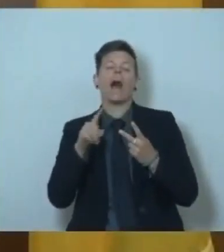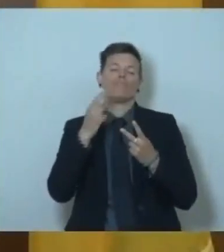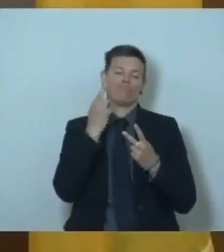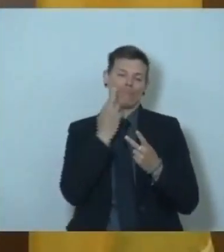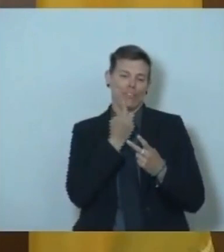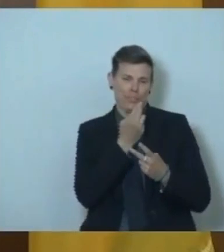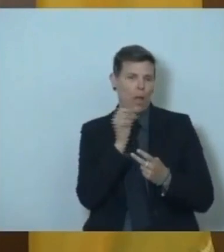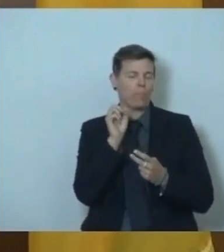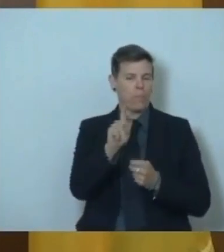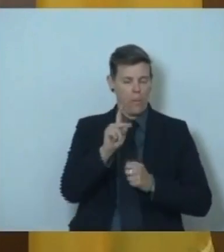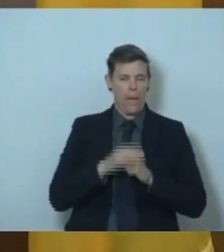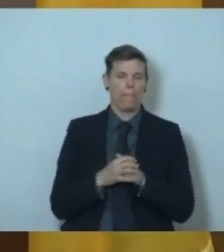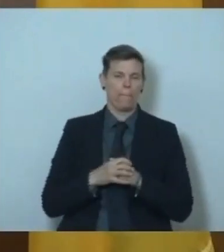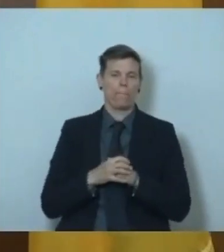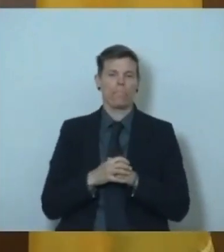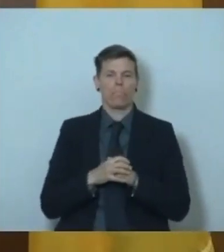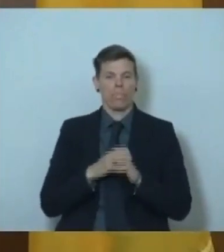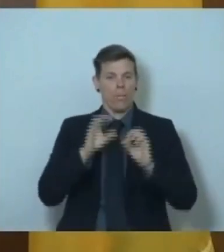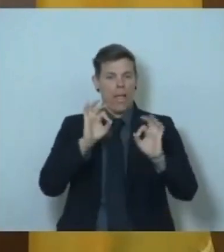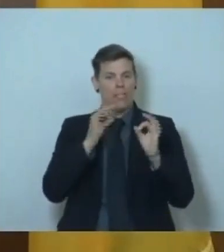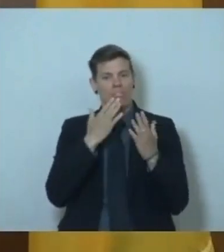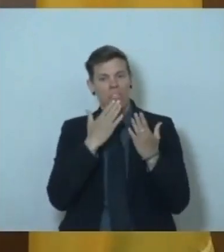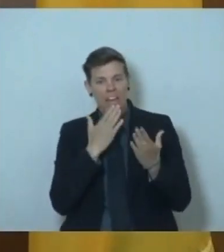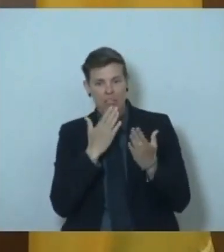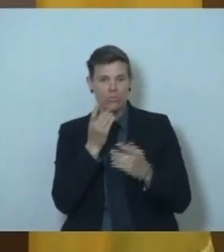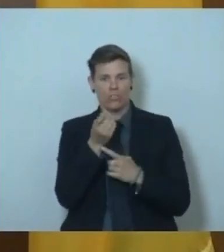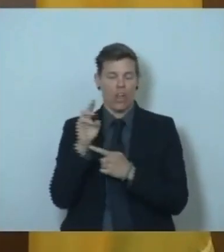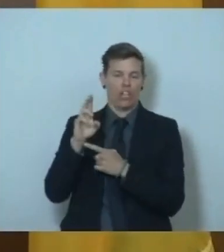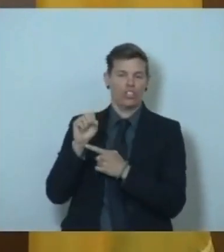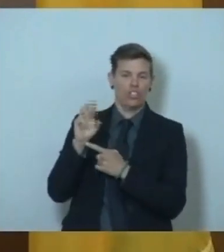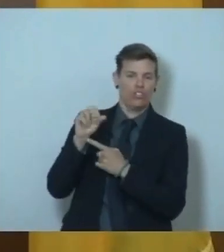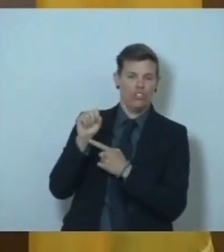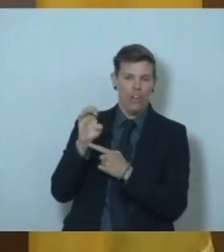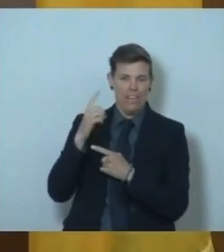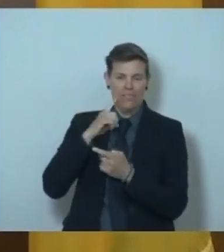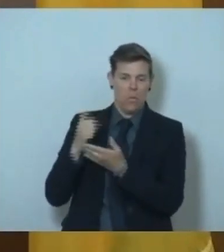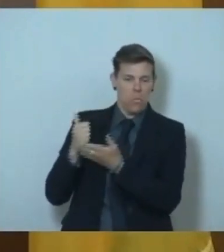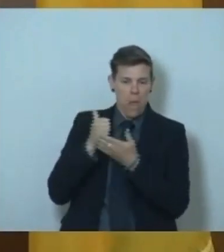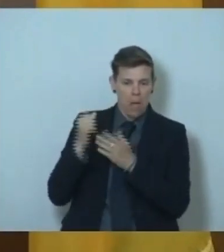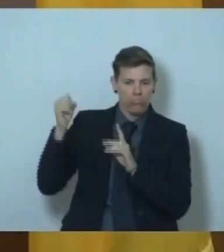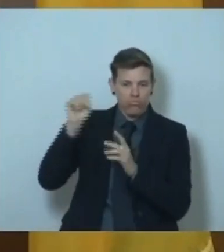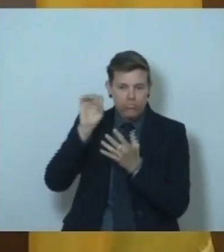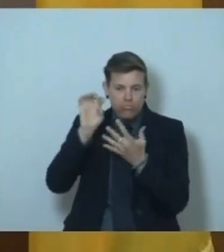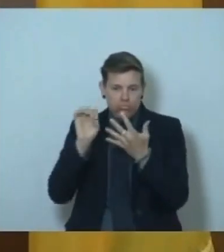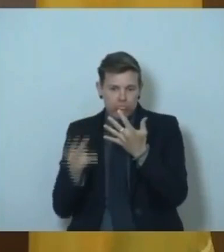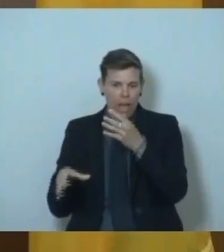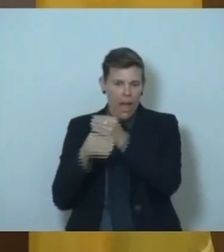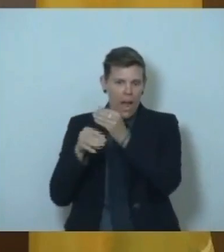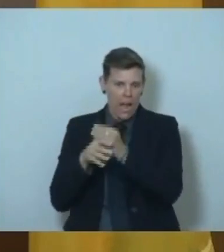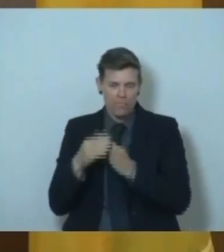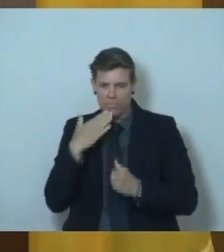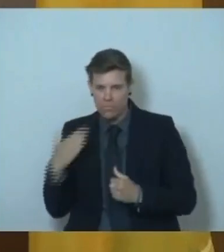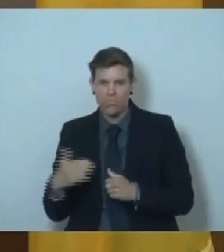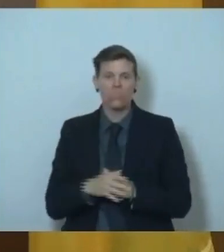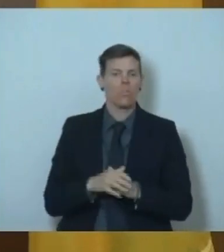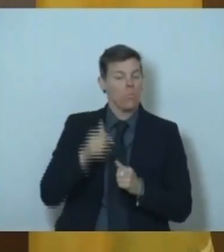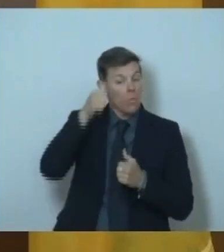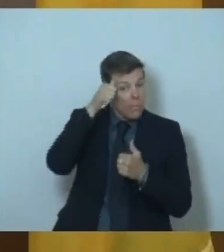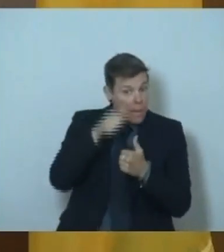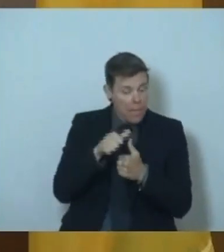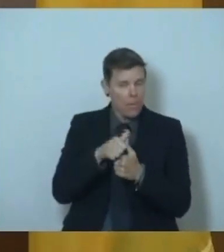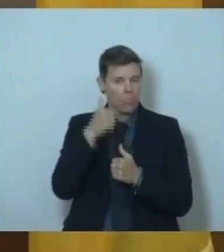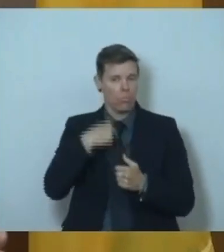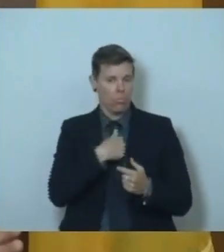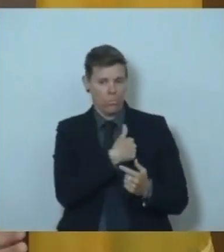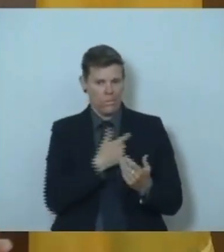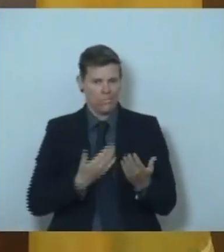everyone helping me. Remember for restaurants that we proposed 50% capacity. Now, why are we doing that? Is